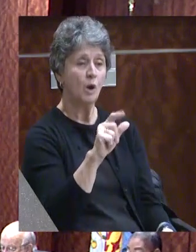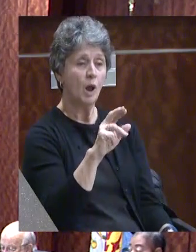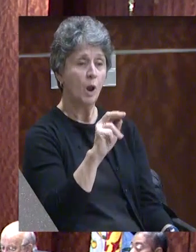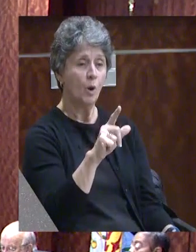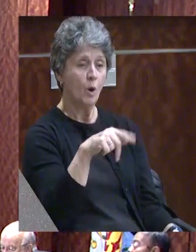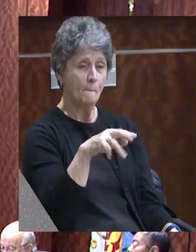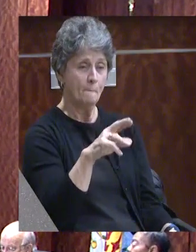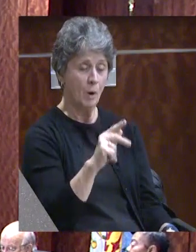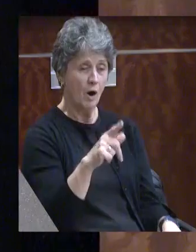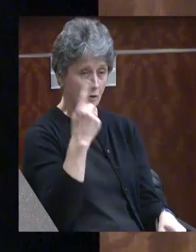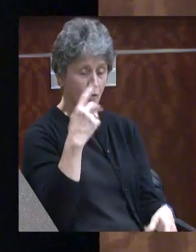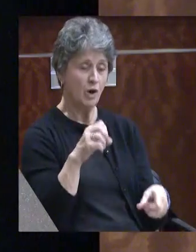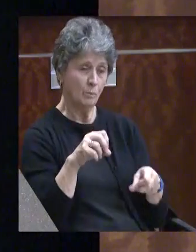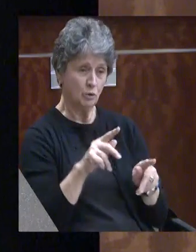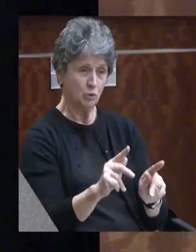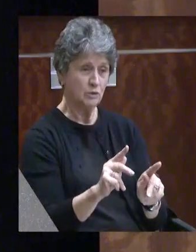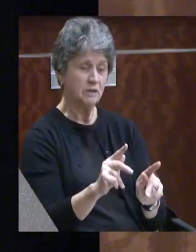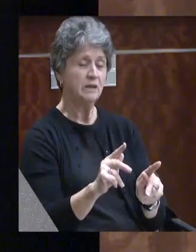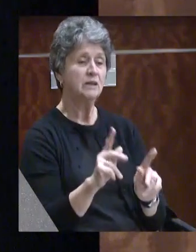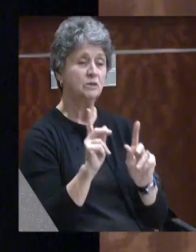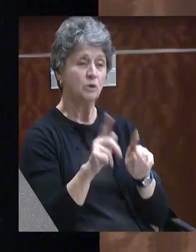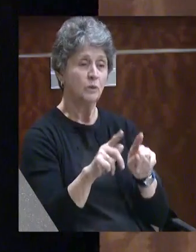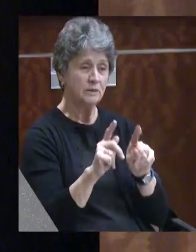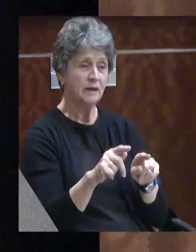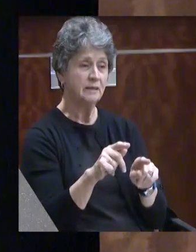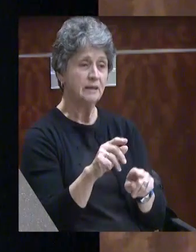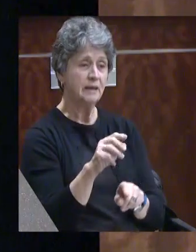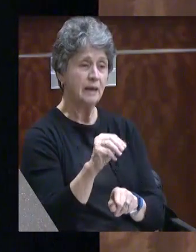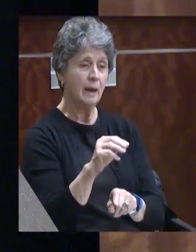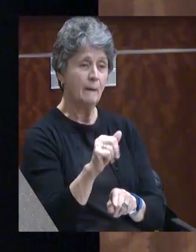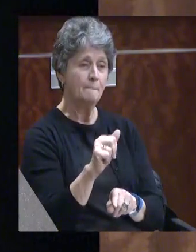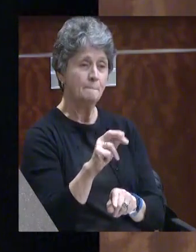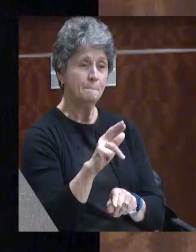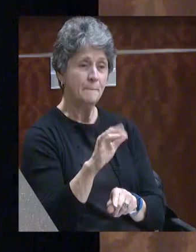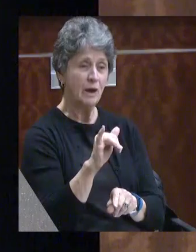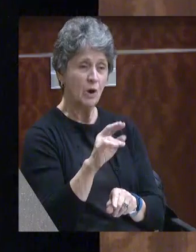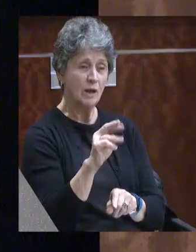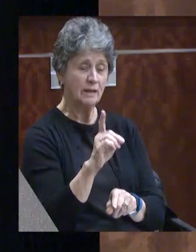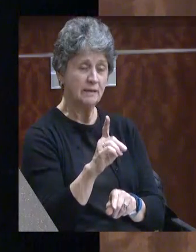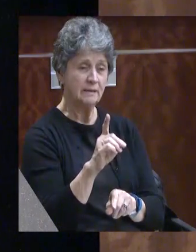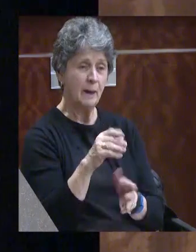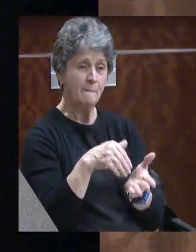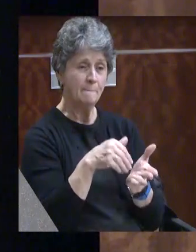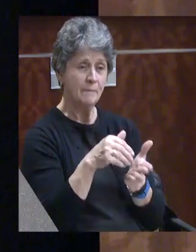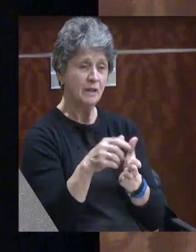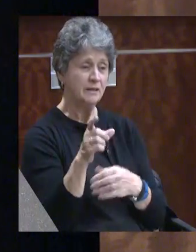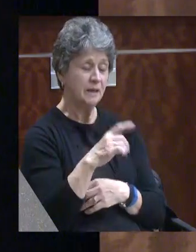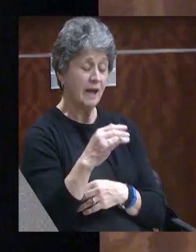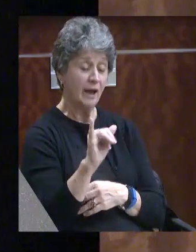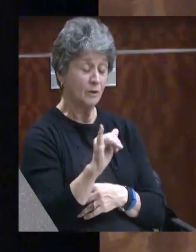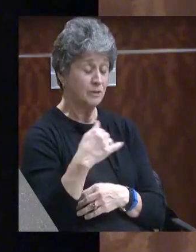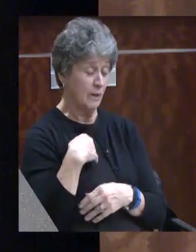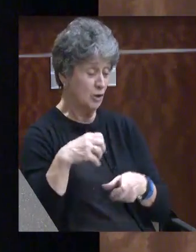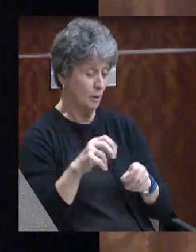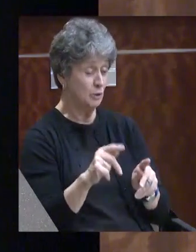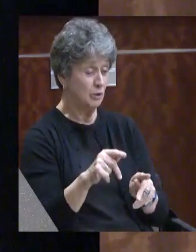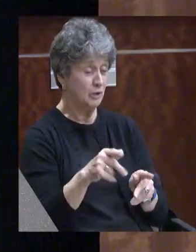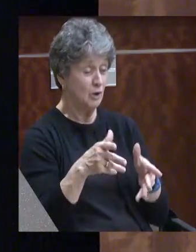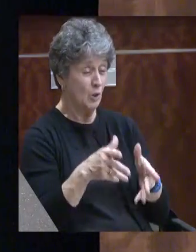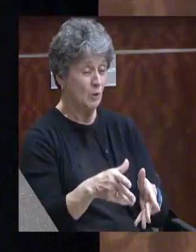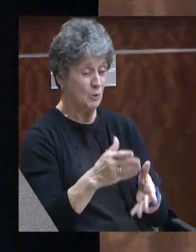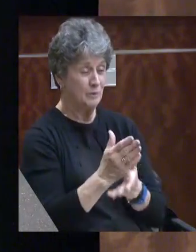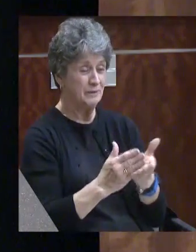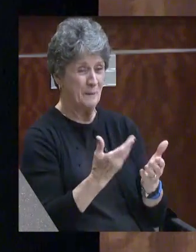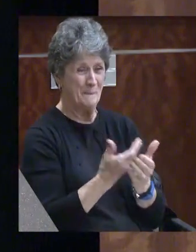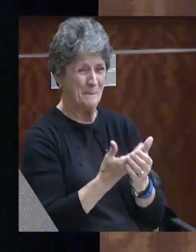the invitation to be at the Maryland Million Day at Laurel Park. I had the opportunity to lose a little money too, so I'm not much at